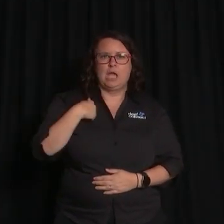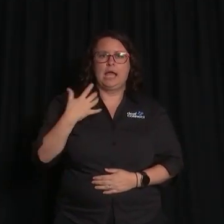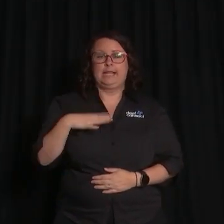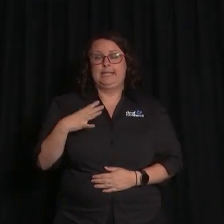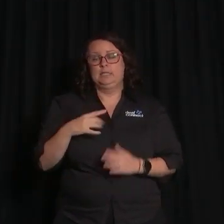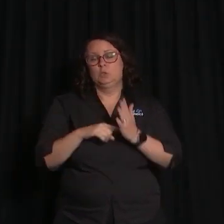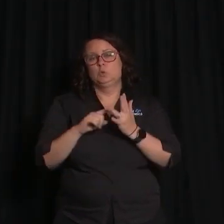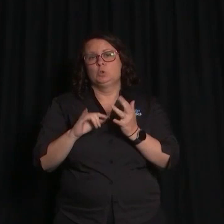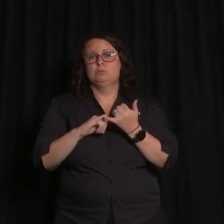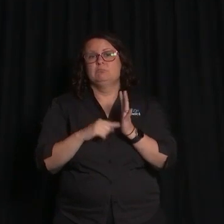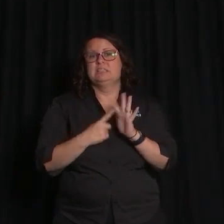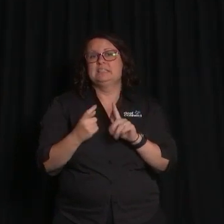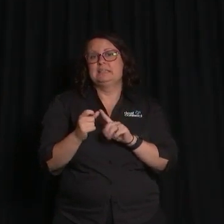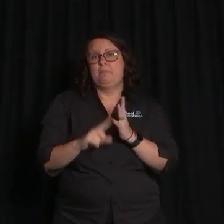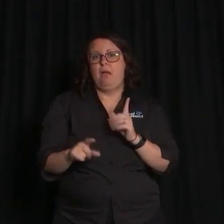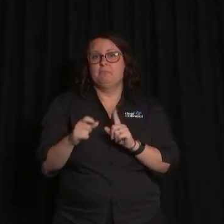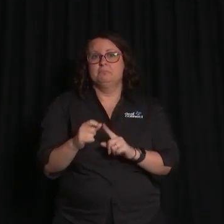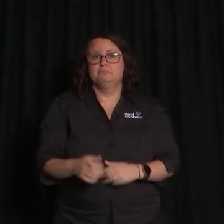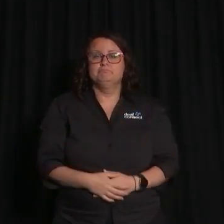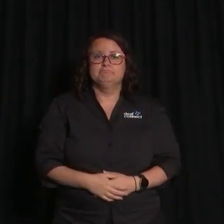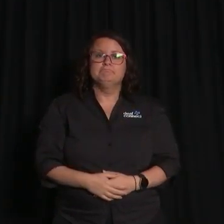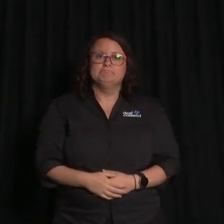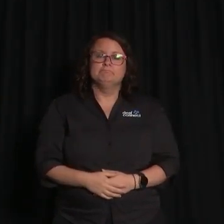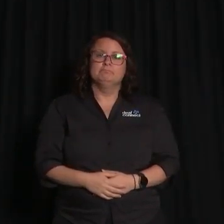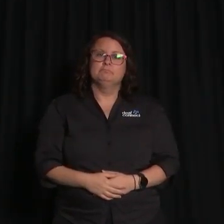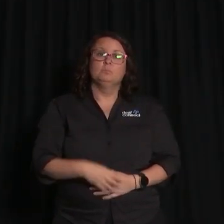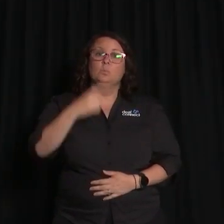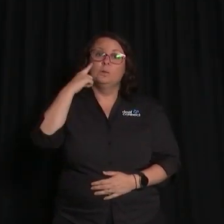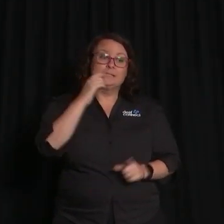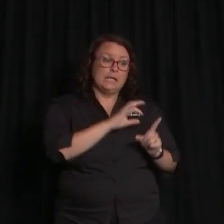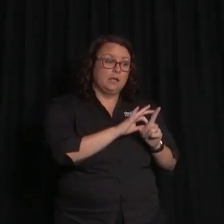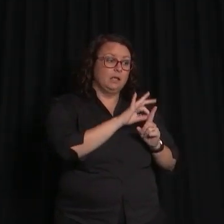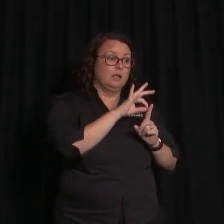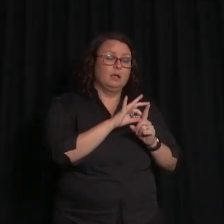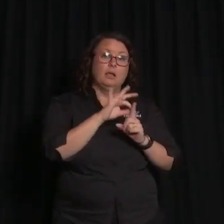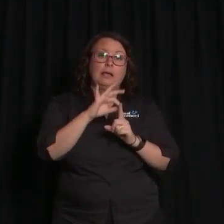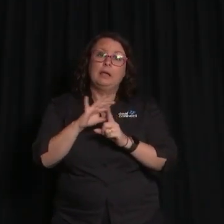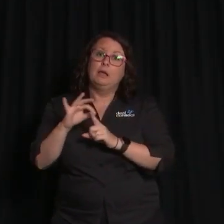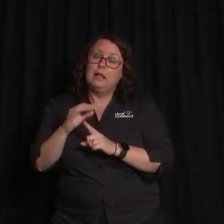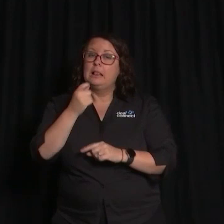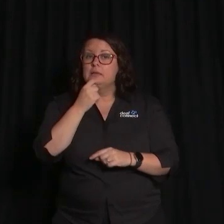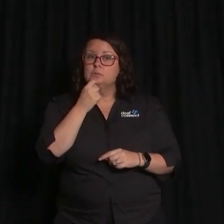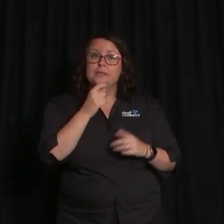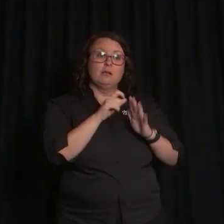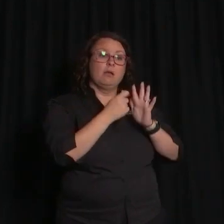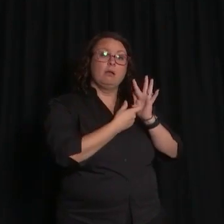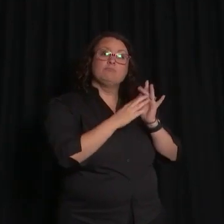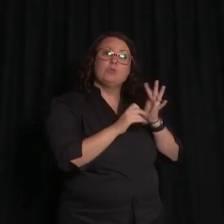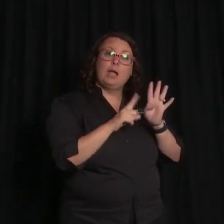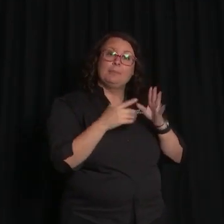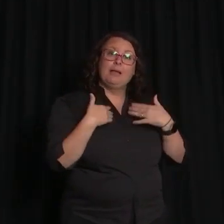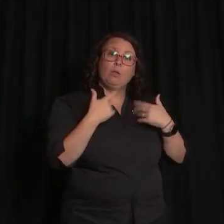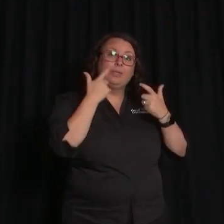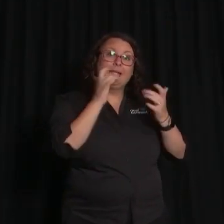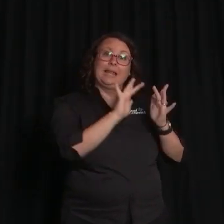up. So we are seeing this stepping up in certain areas, a little bit in primary care. There's some primary healthcare